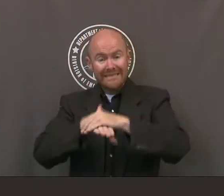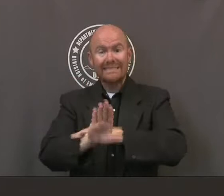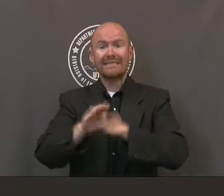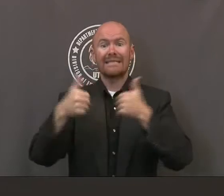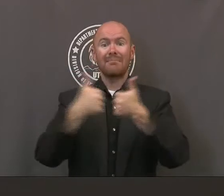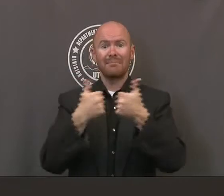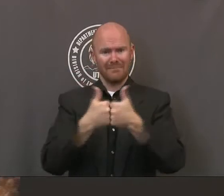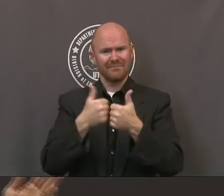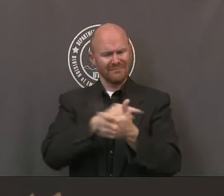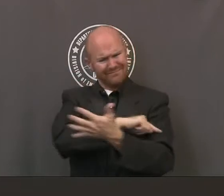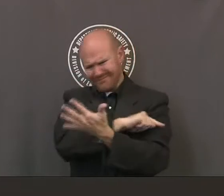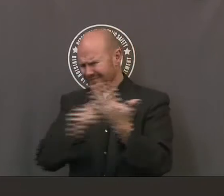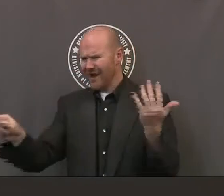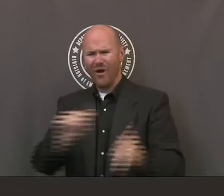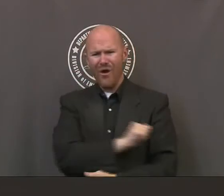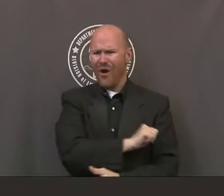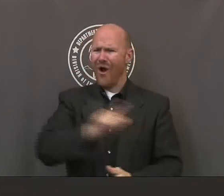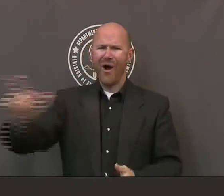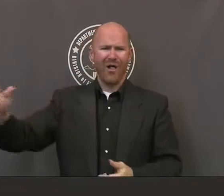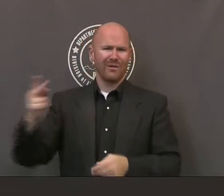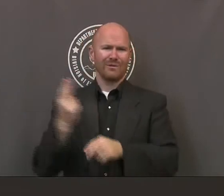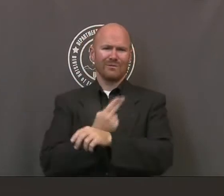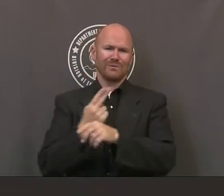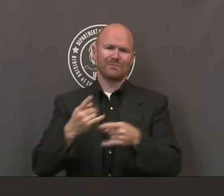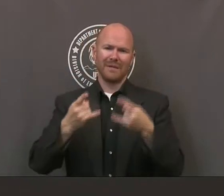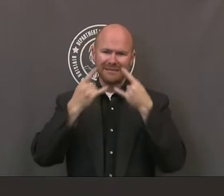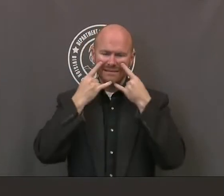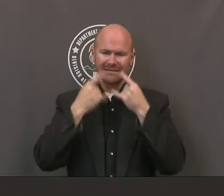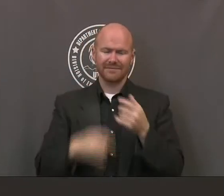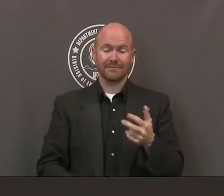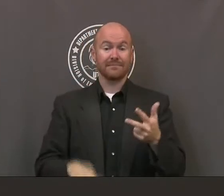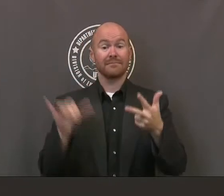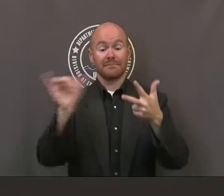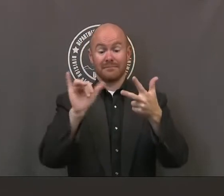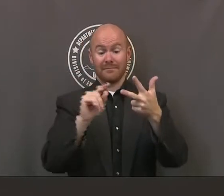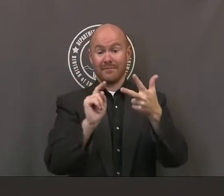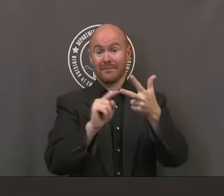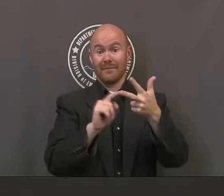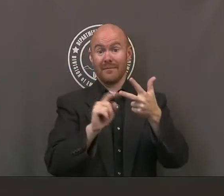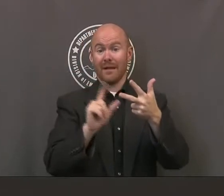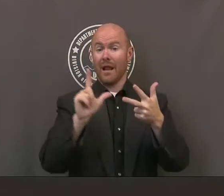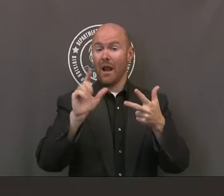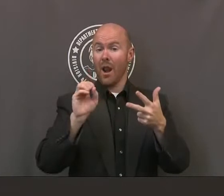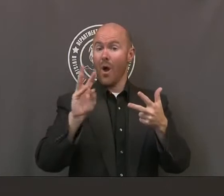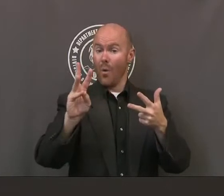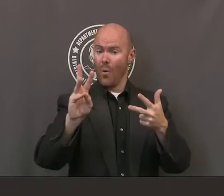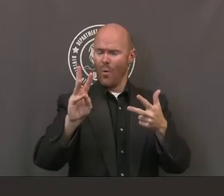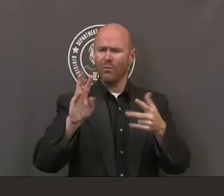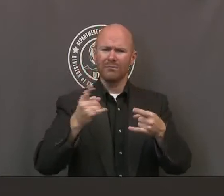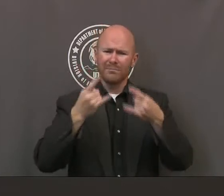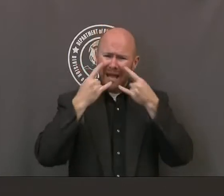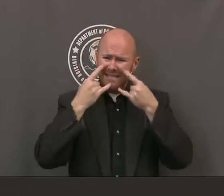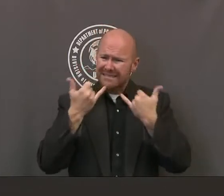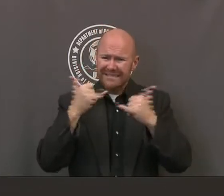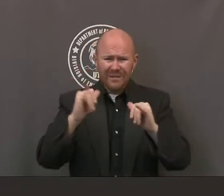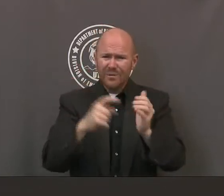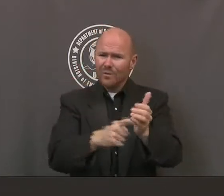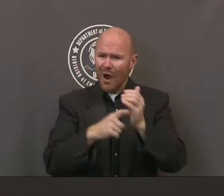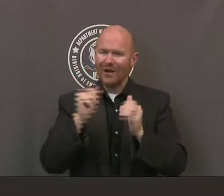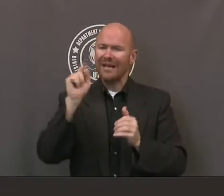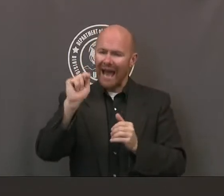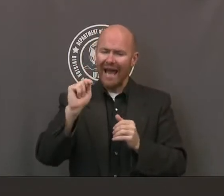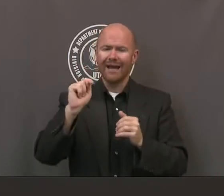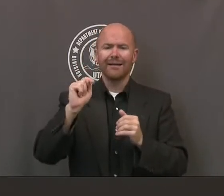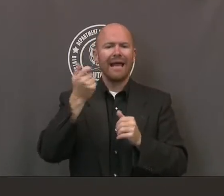And in all counties designated as low transmission, masks are still required at these larger public gatherings for